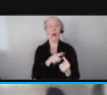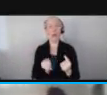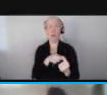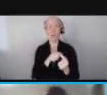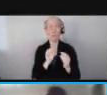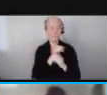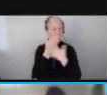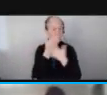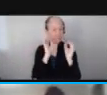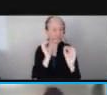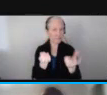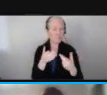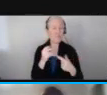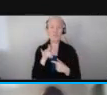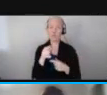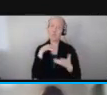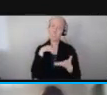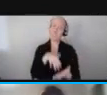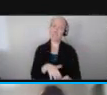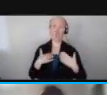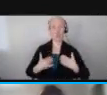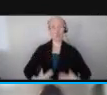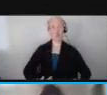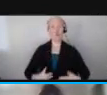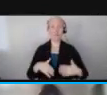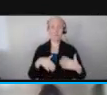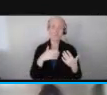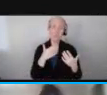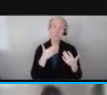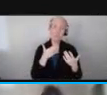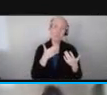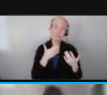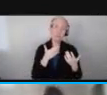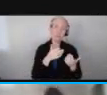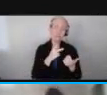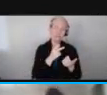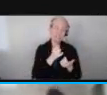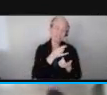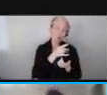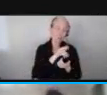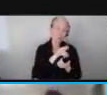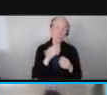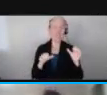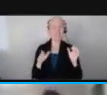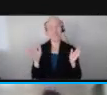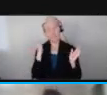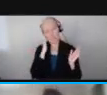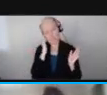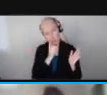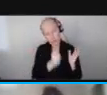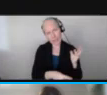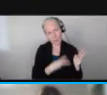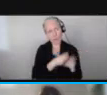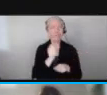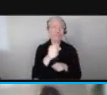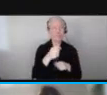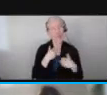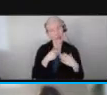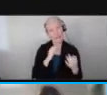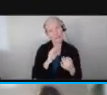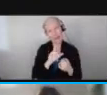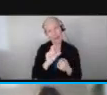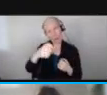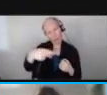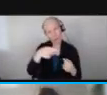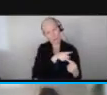human physiology or science for some period of time, we know there are feedback loops. We understand that this is an imperfect way of looking at the risks at